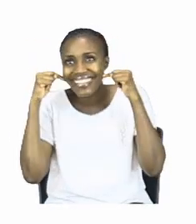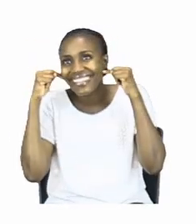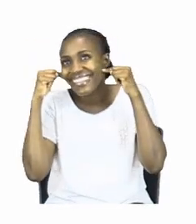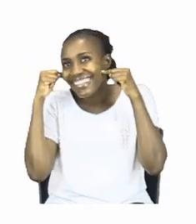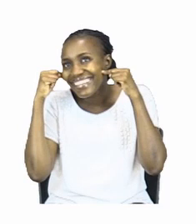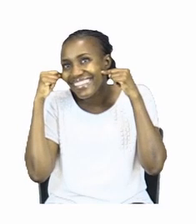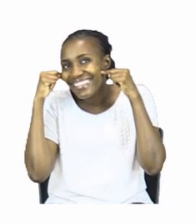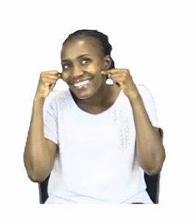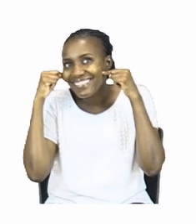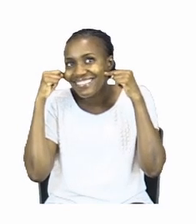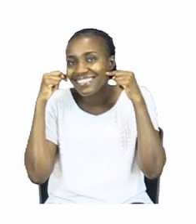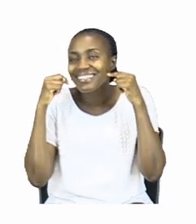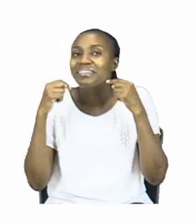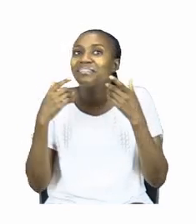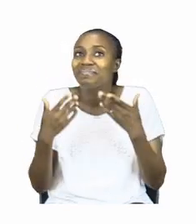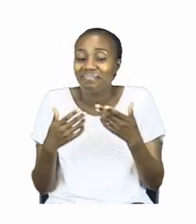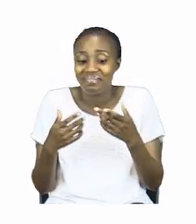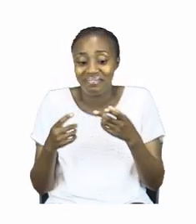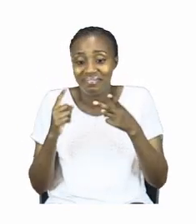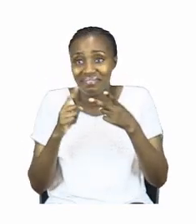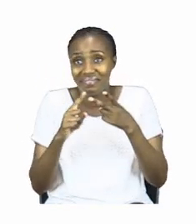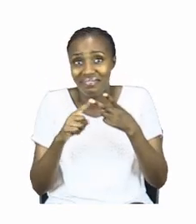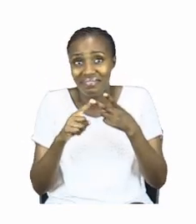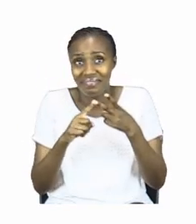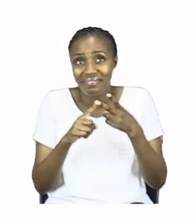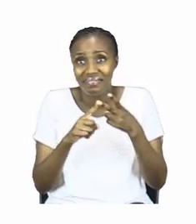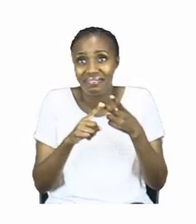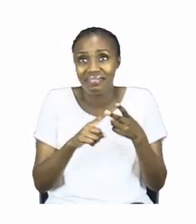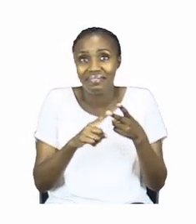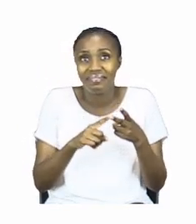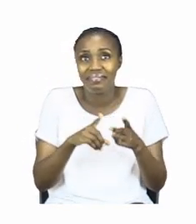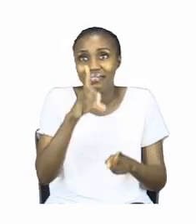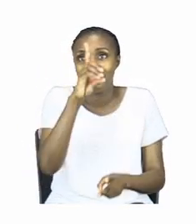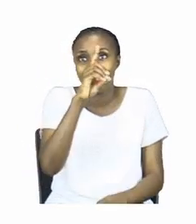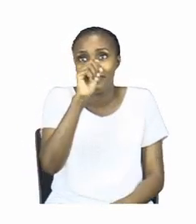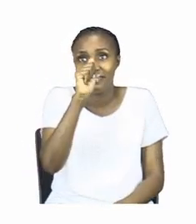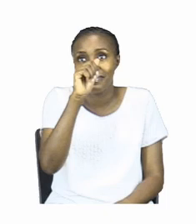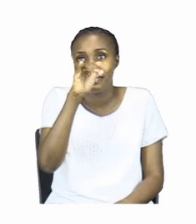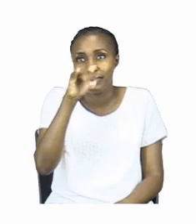smiling. The next word we're going to talk about is the word day.